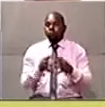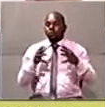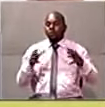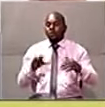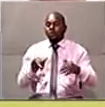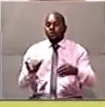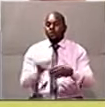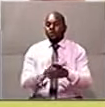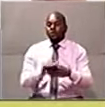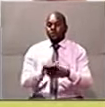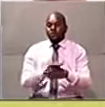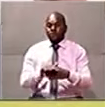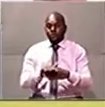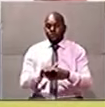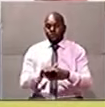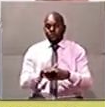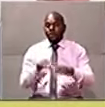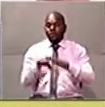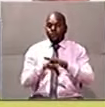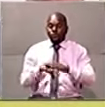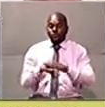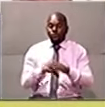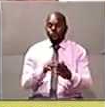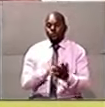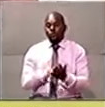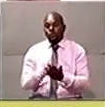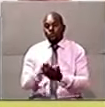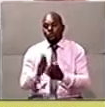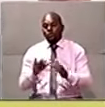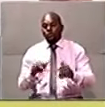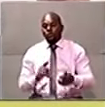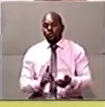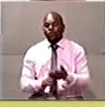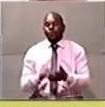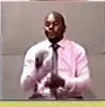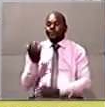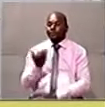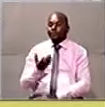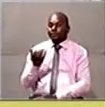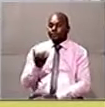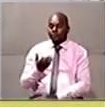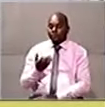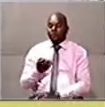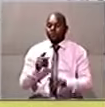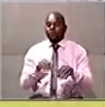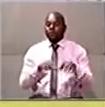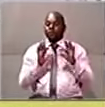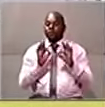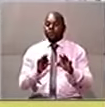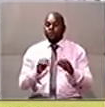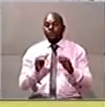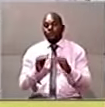their business, based on cost and benefit analysis. The smart greenhouse